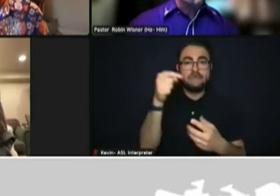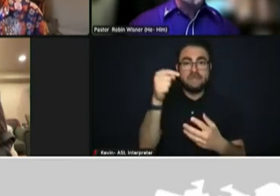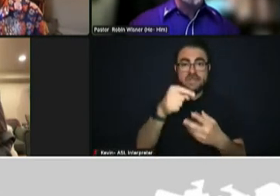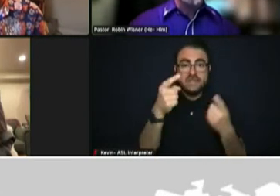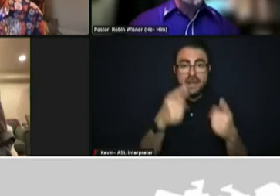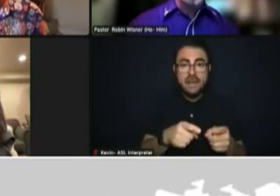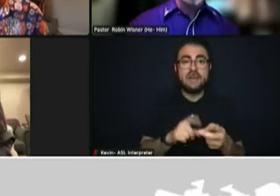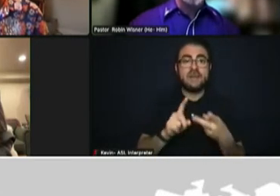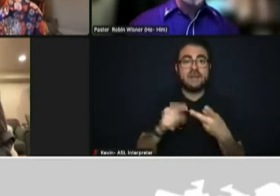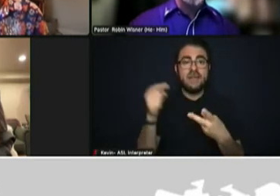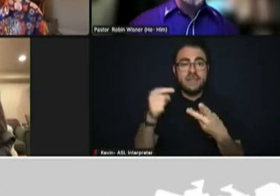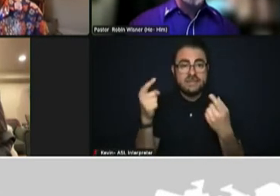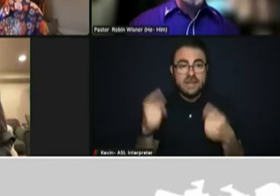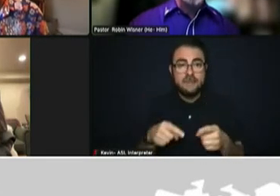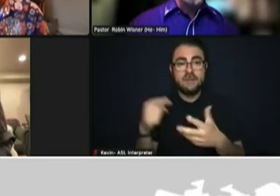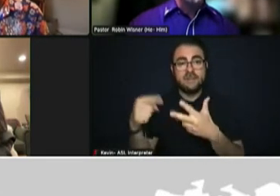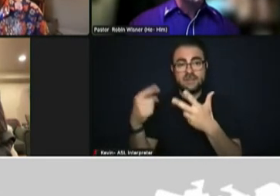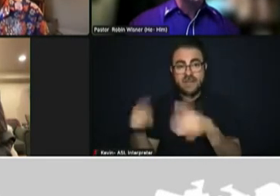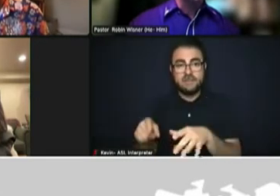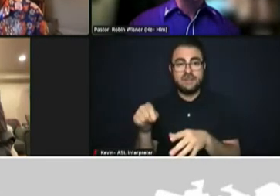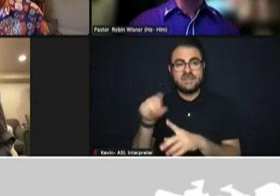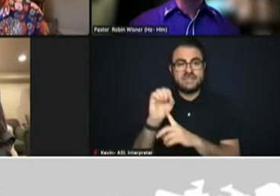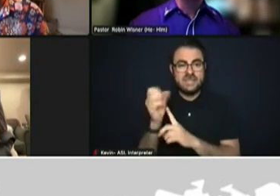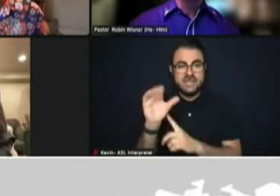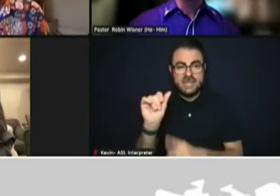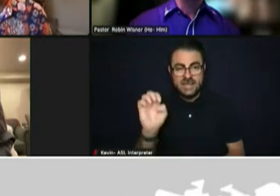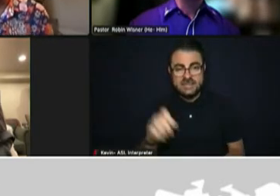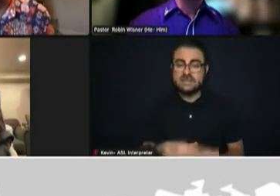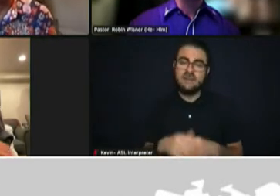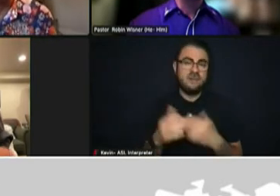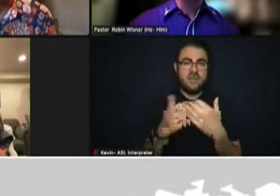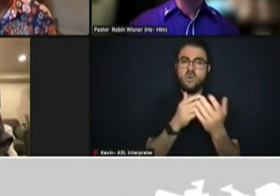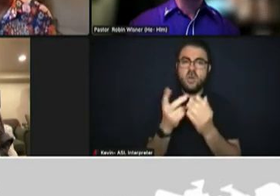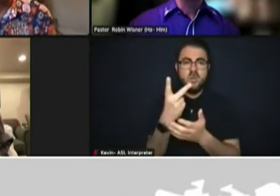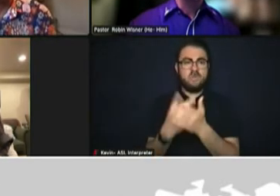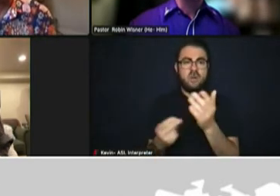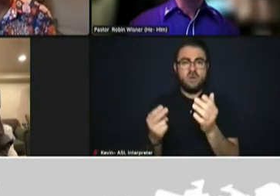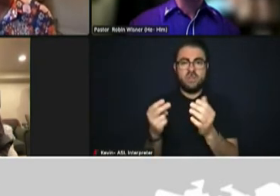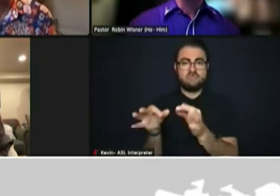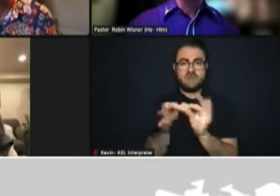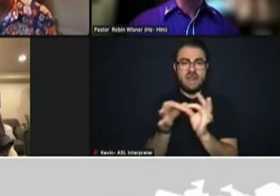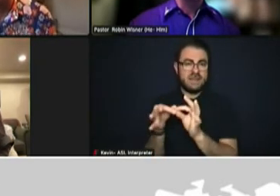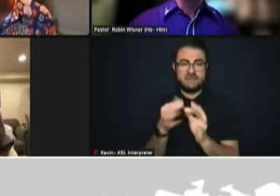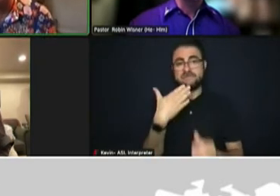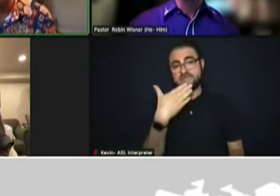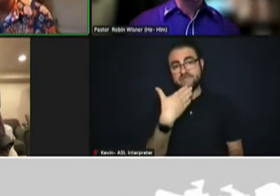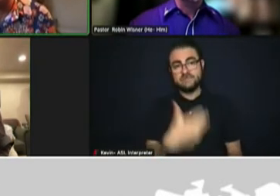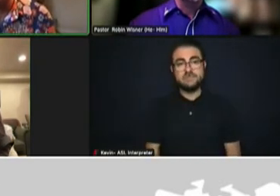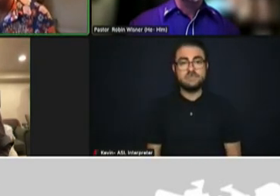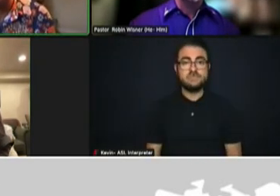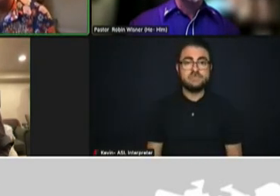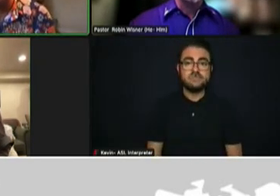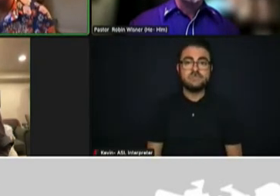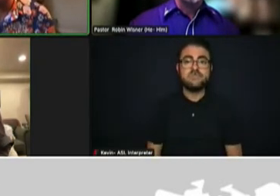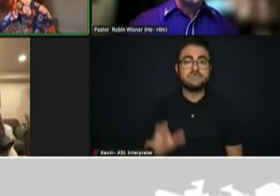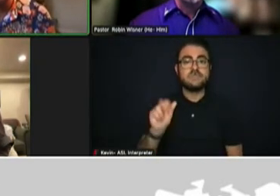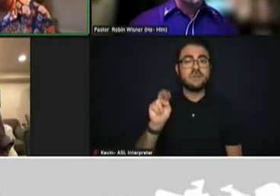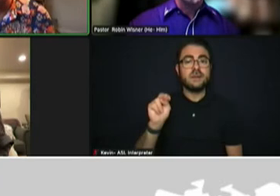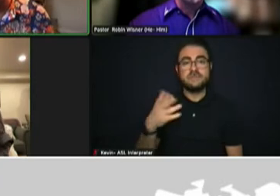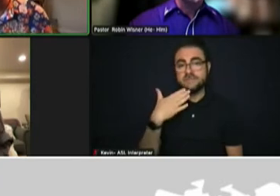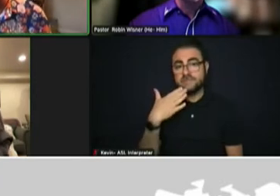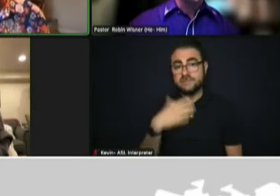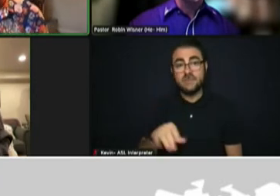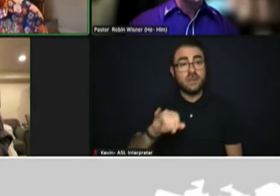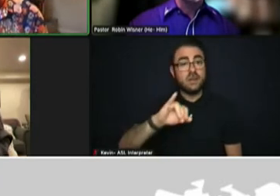this case. And so anyway, they're all kind of connected. Thank you. Thank you. Jay?